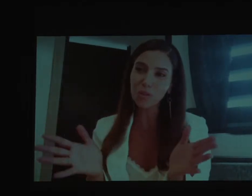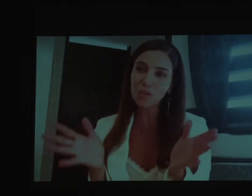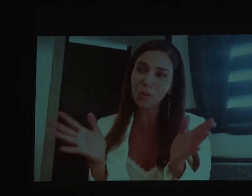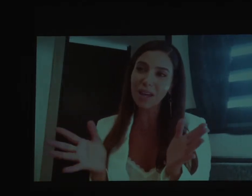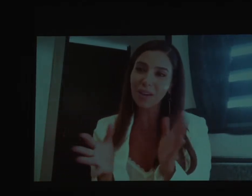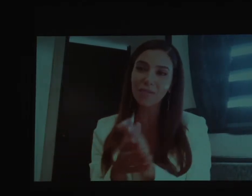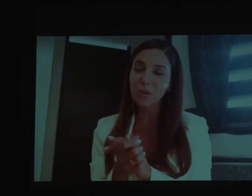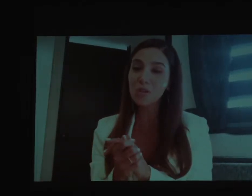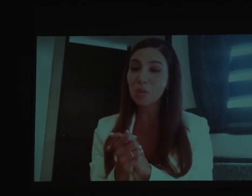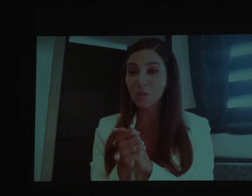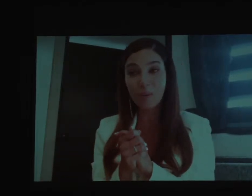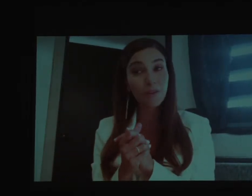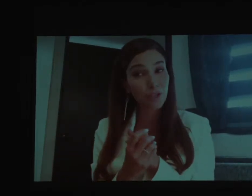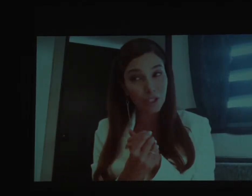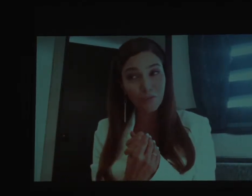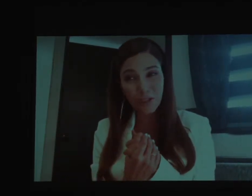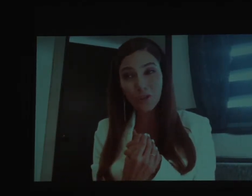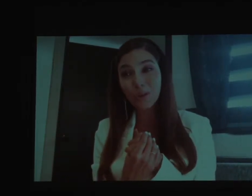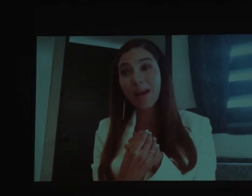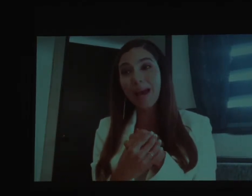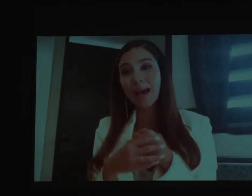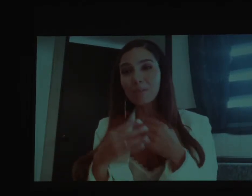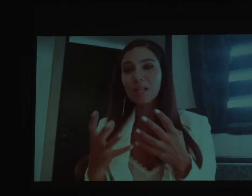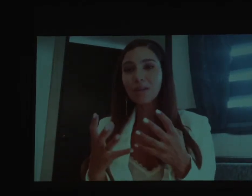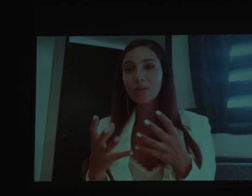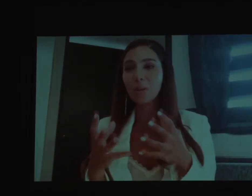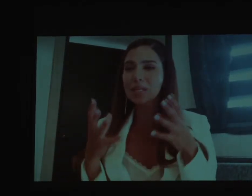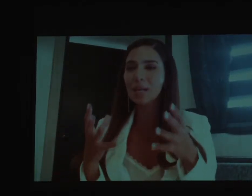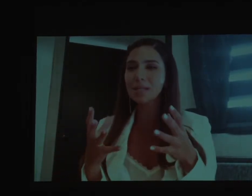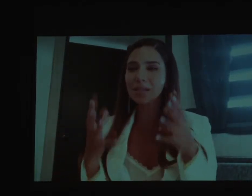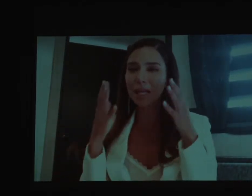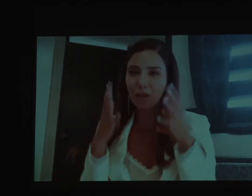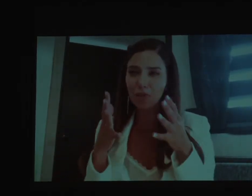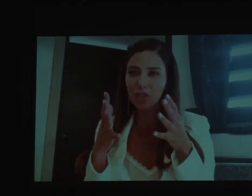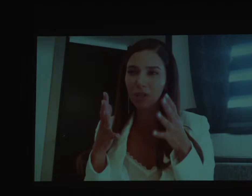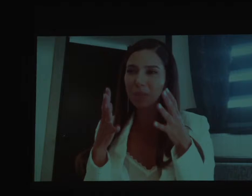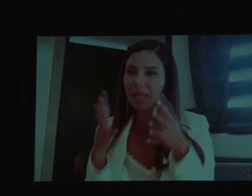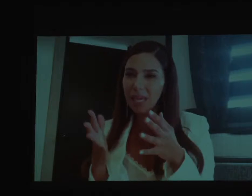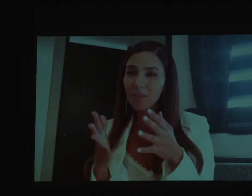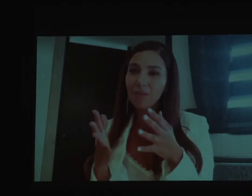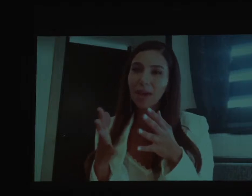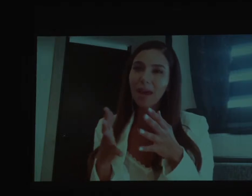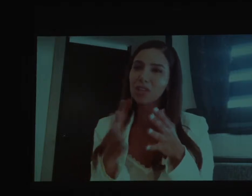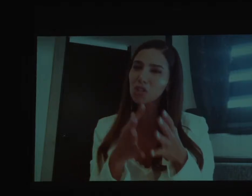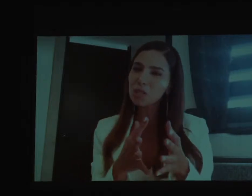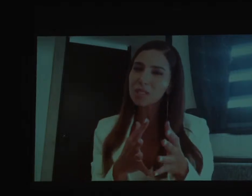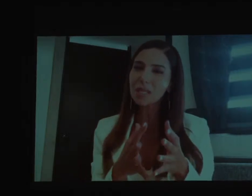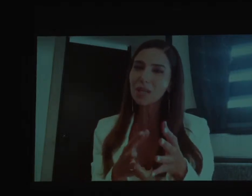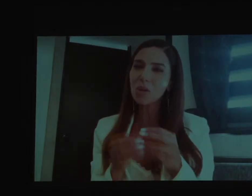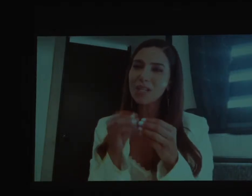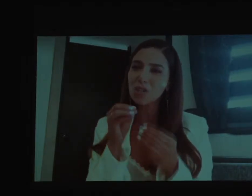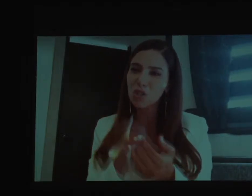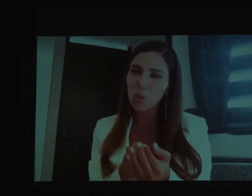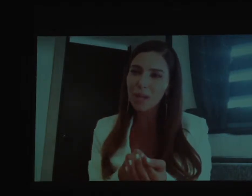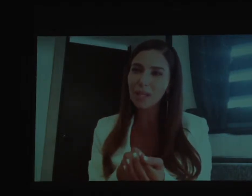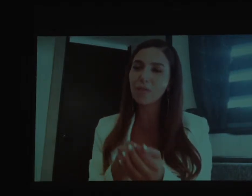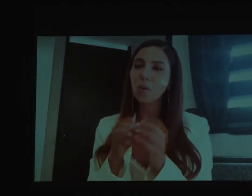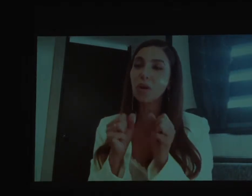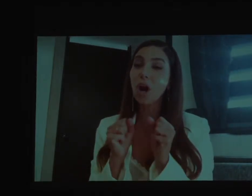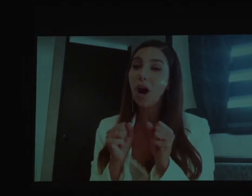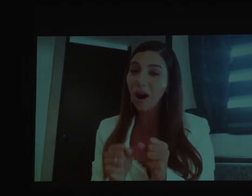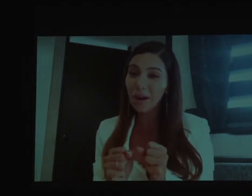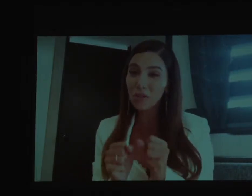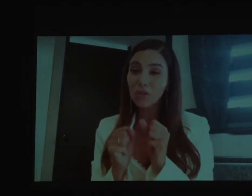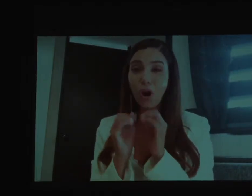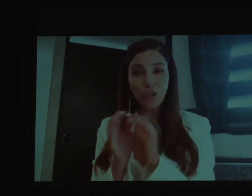actress, producer, writer, and very soon will direct my first long feature, and I'm telling you, what it takes is a clear vision, a belief, a certainty that you can do it if